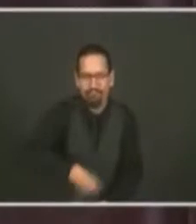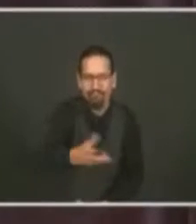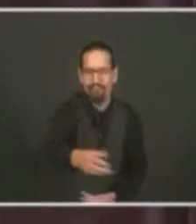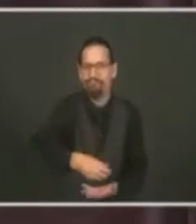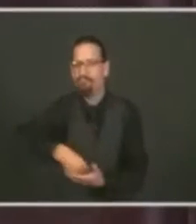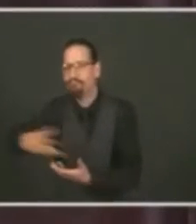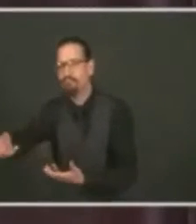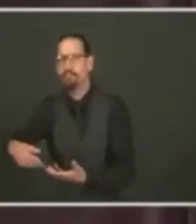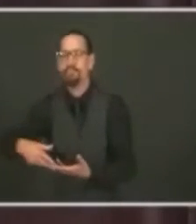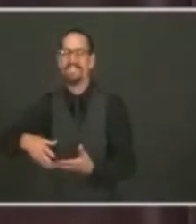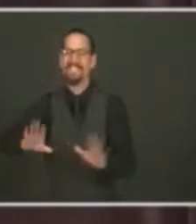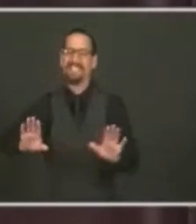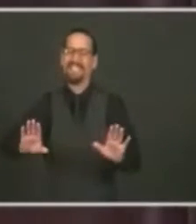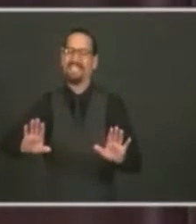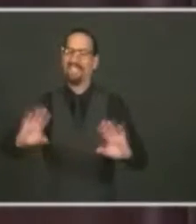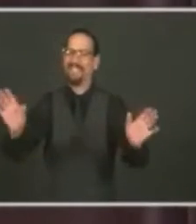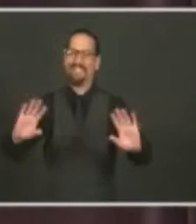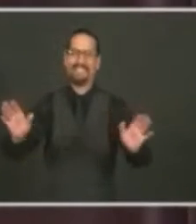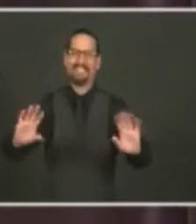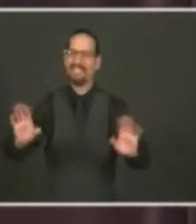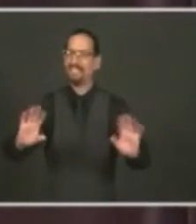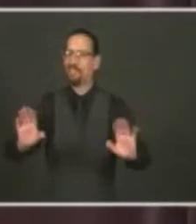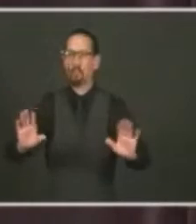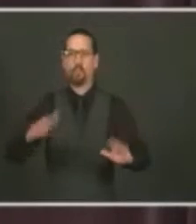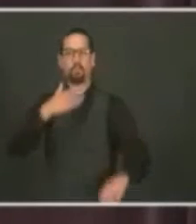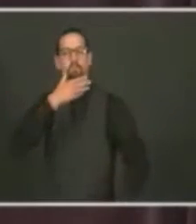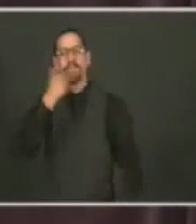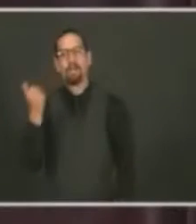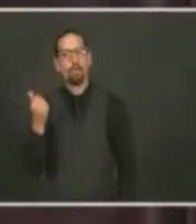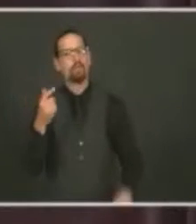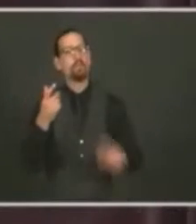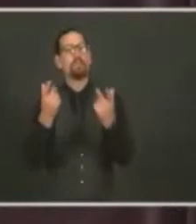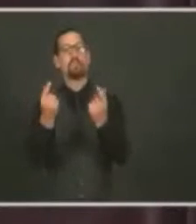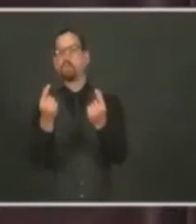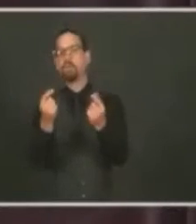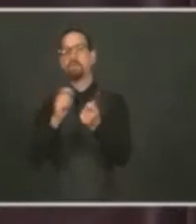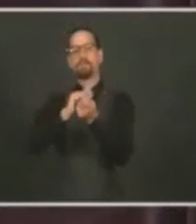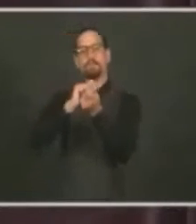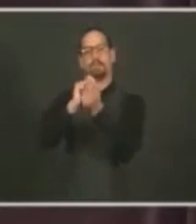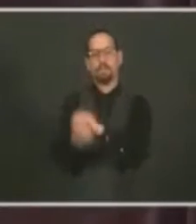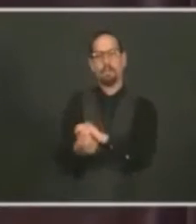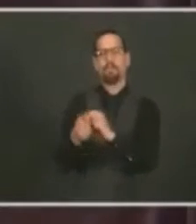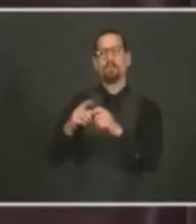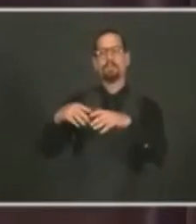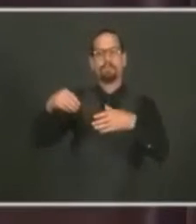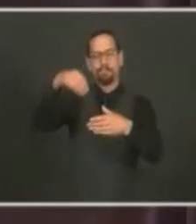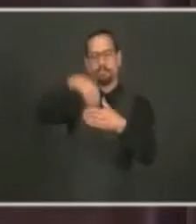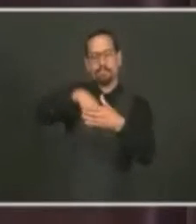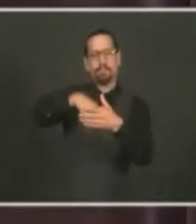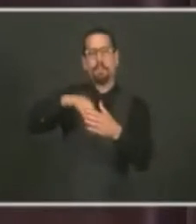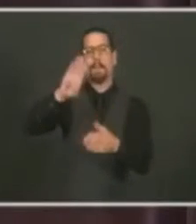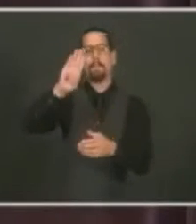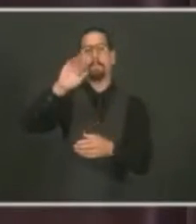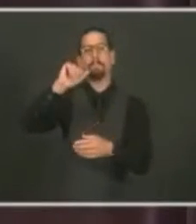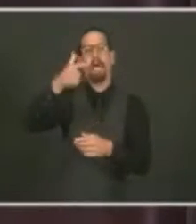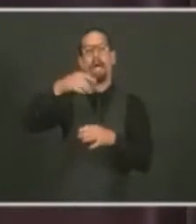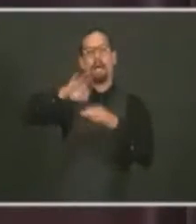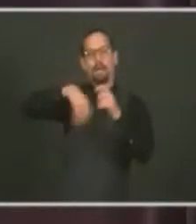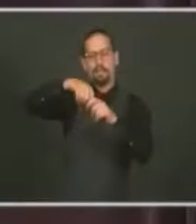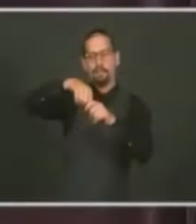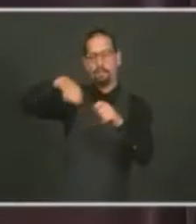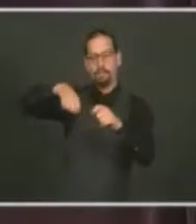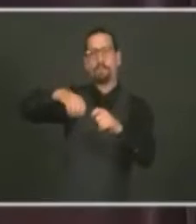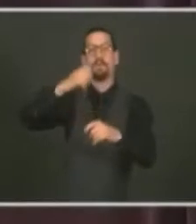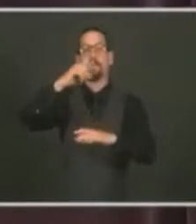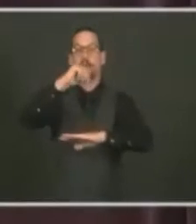leave individually wrapped goodie bags outside. Alternatively, you can leave individual pieces